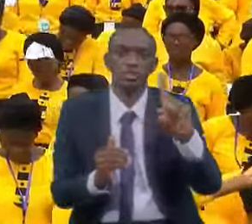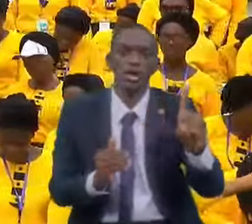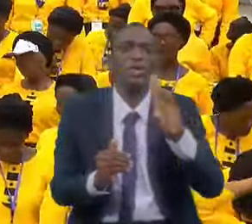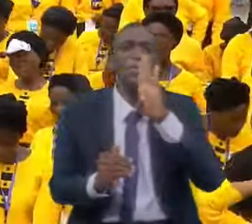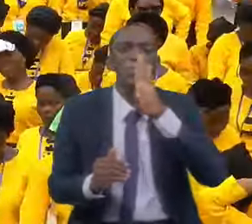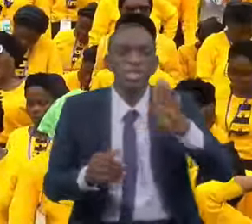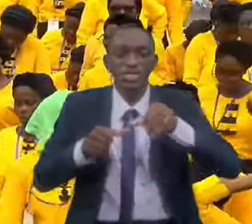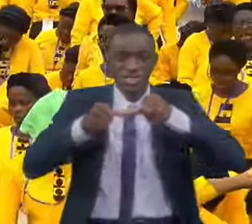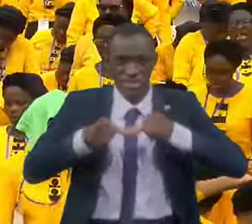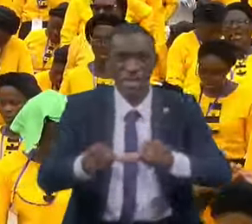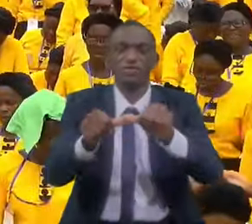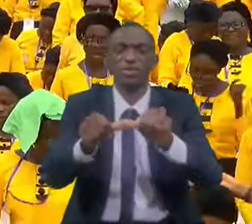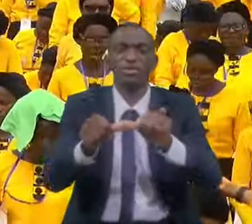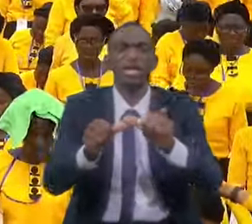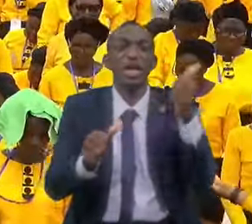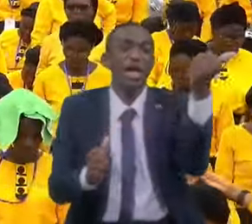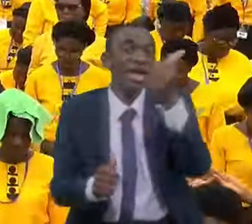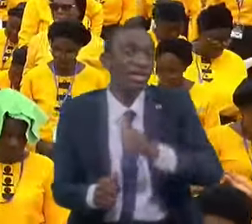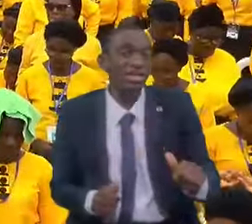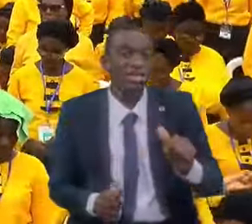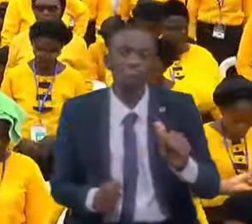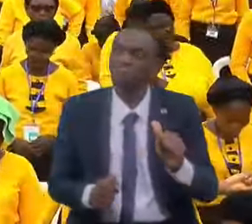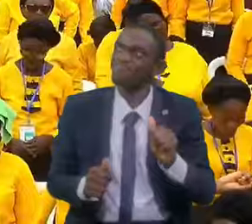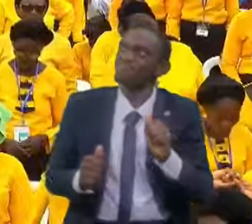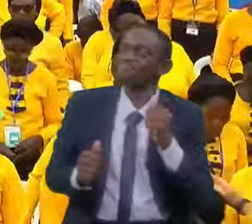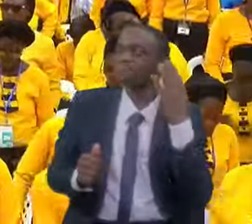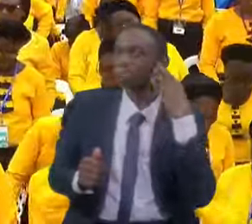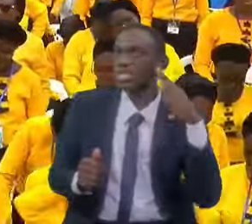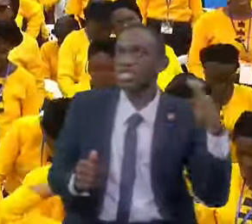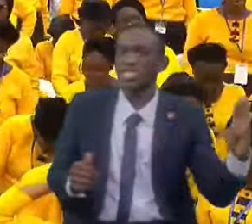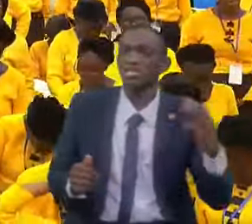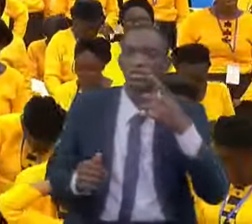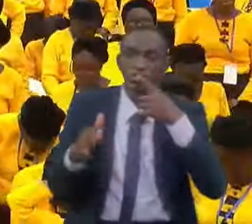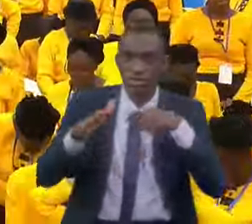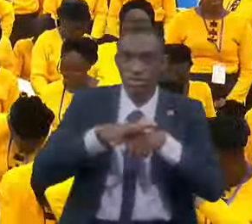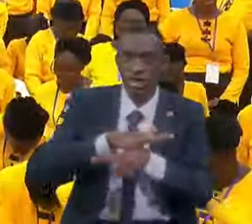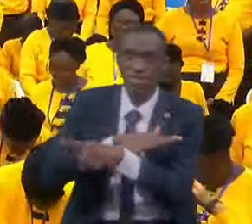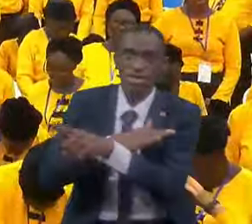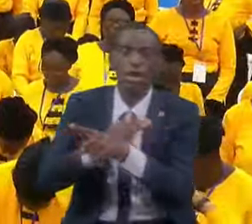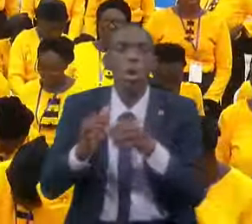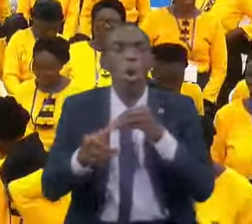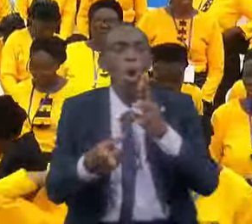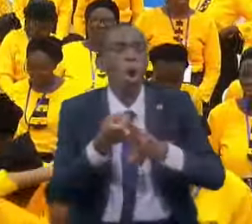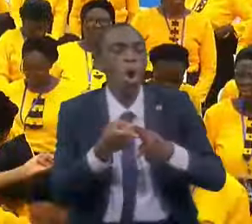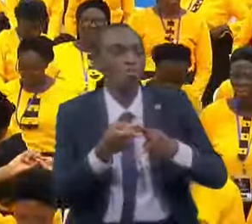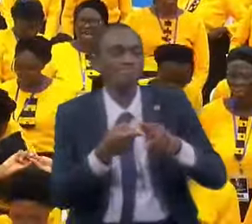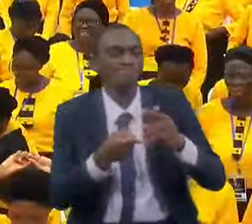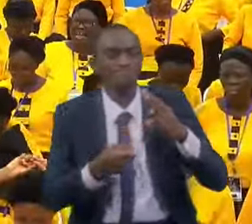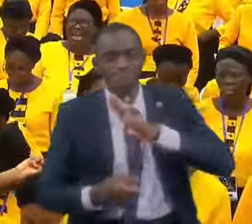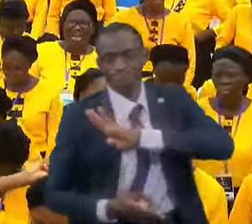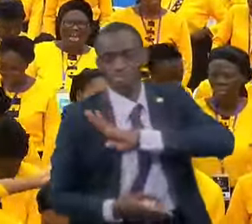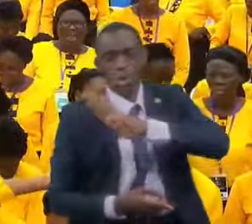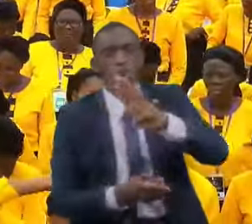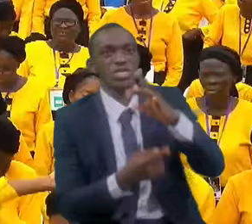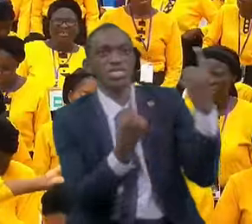brazen serpent, brazen sacrilege they brought from the wilderness, break